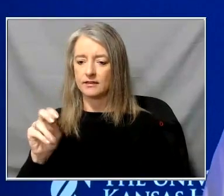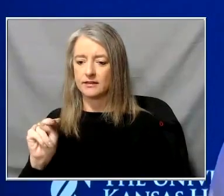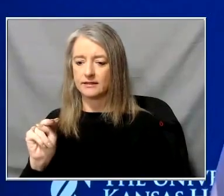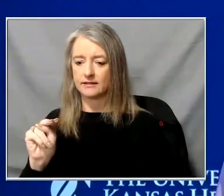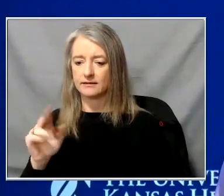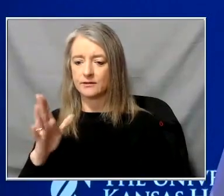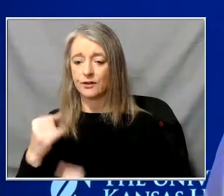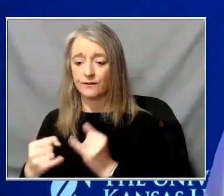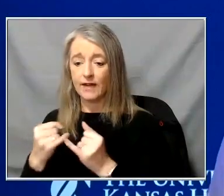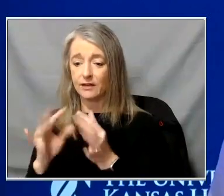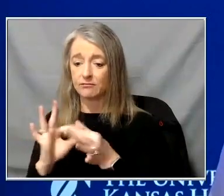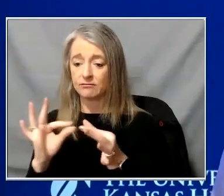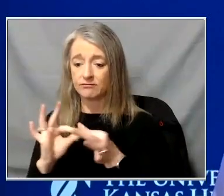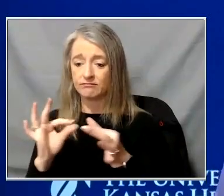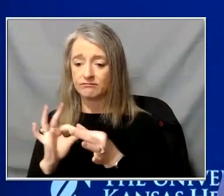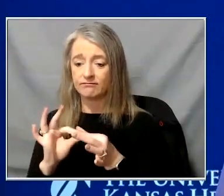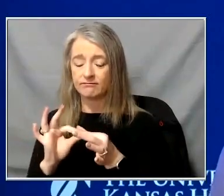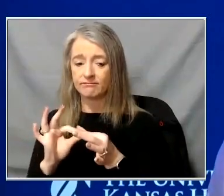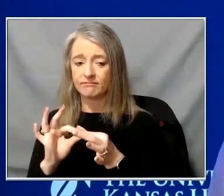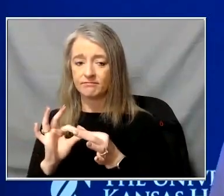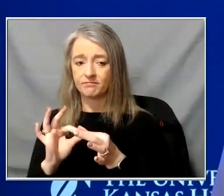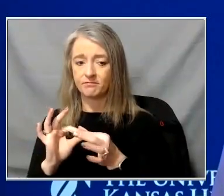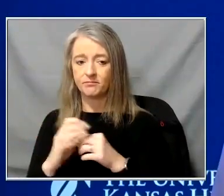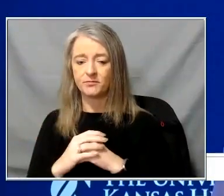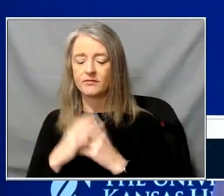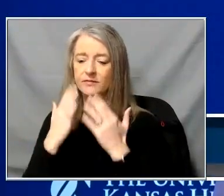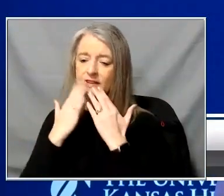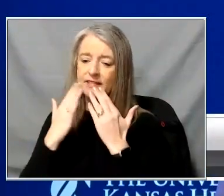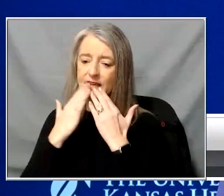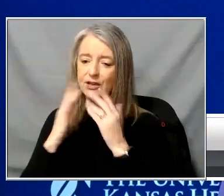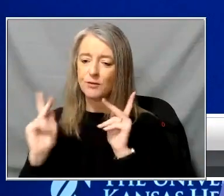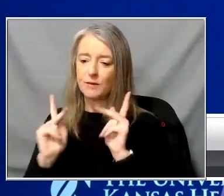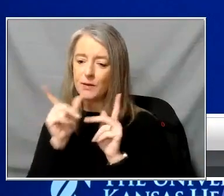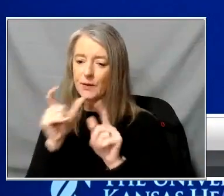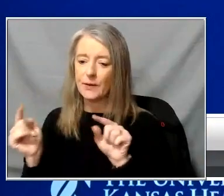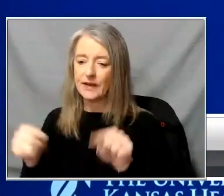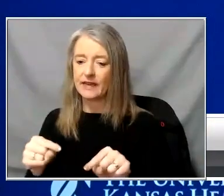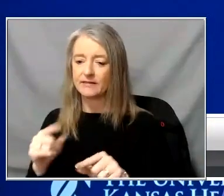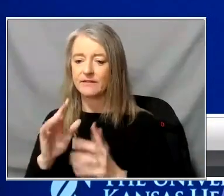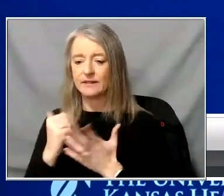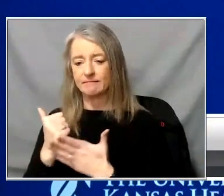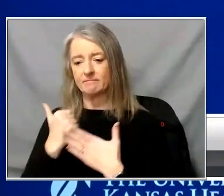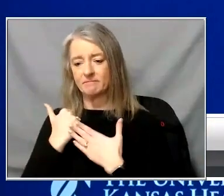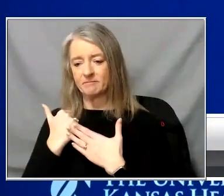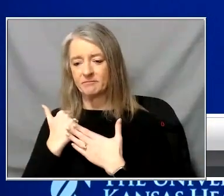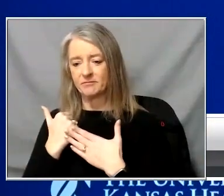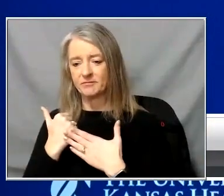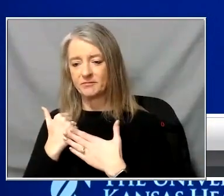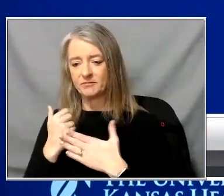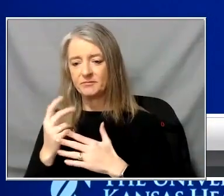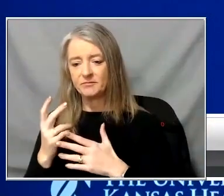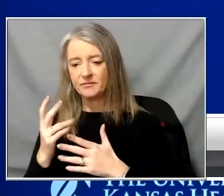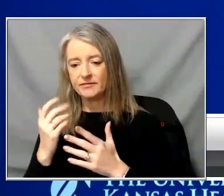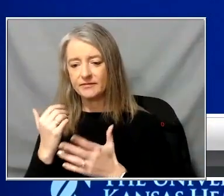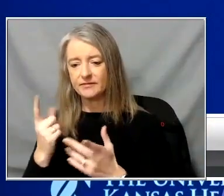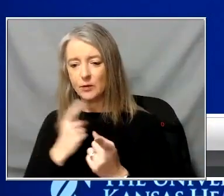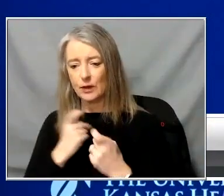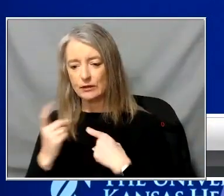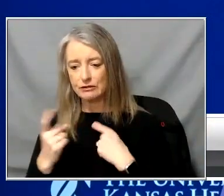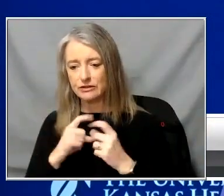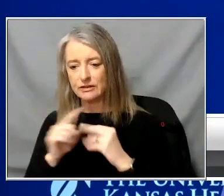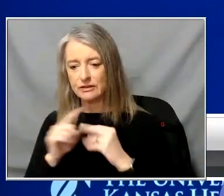my, you're lumping all the fats into one, the good ones and the bad ones, so I got to really think about it hard. But anything else I'm not asking you about when it comes